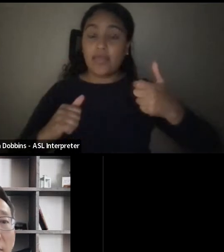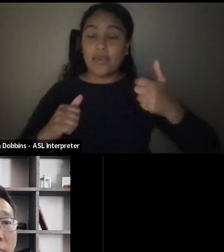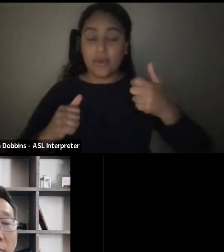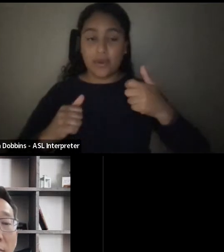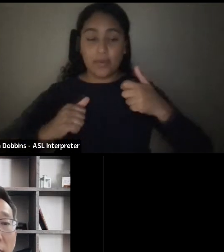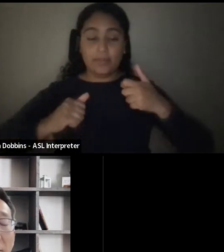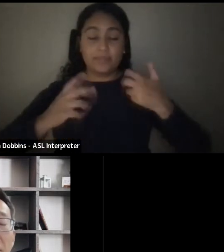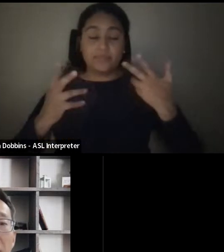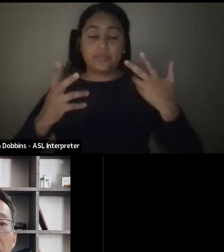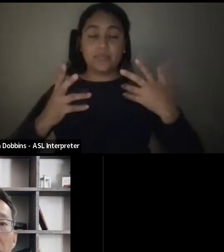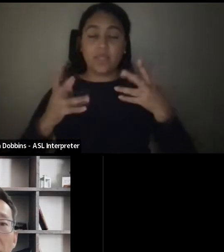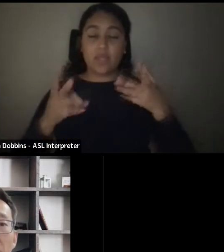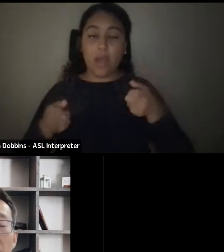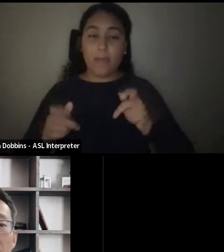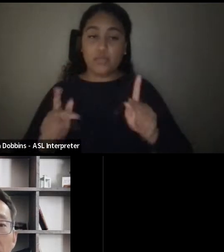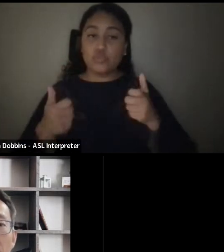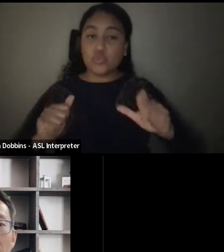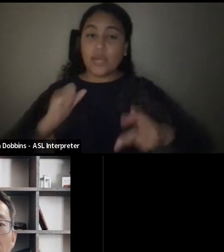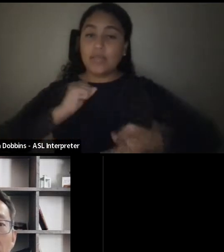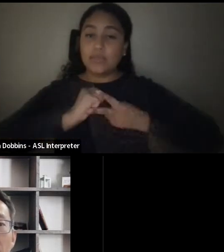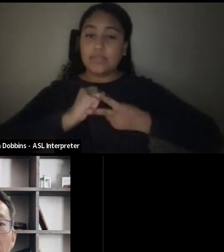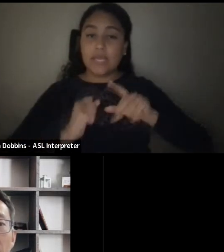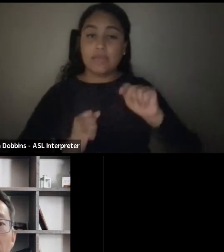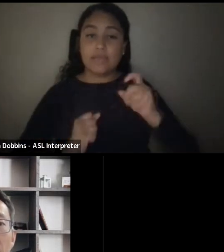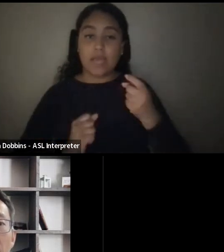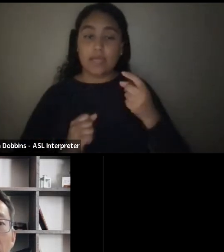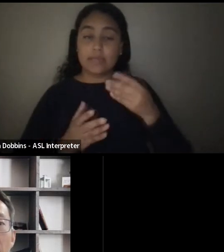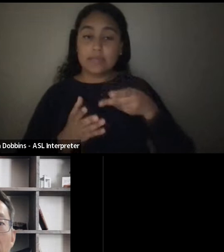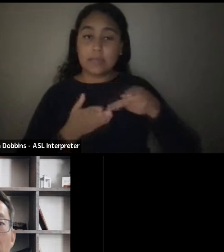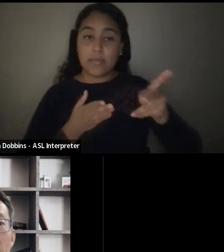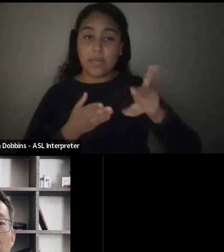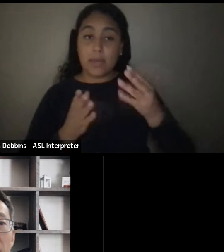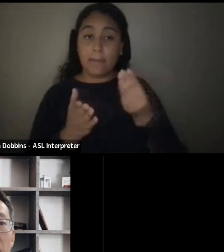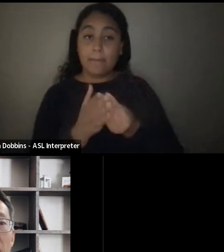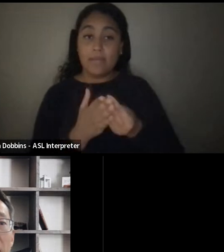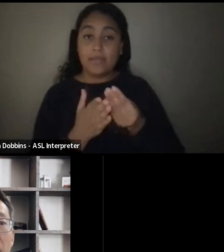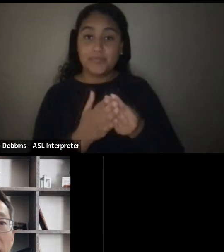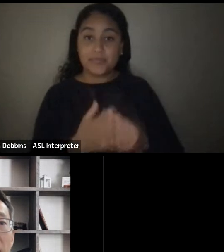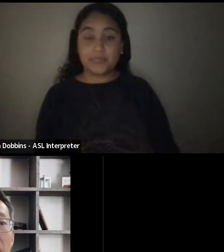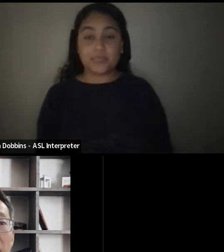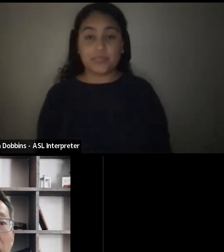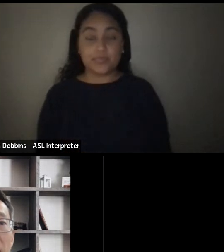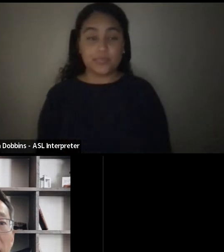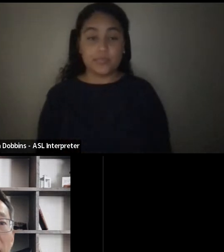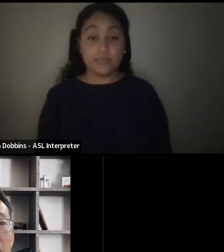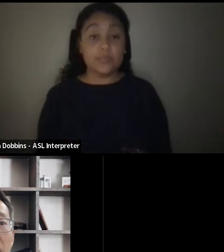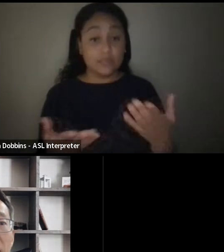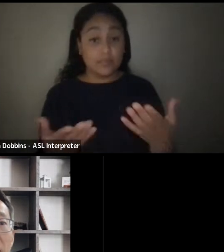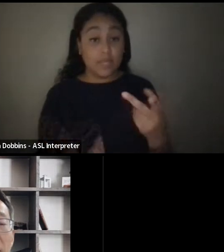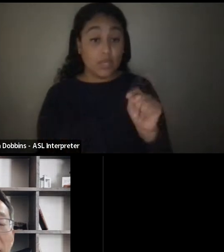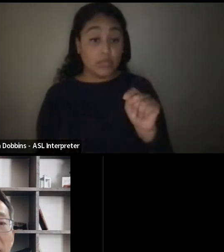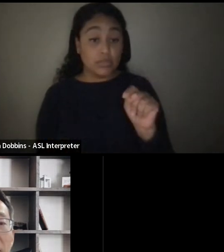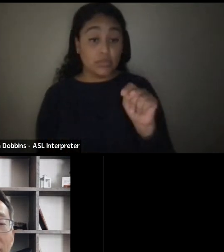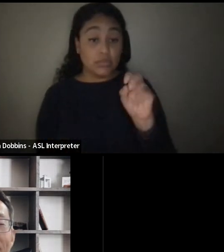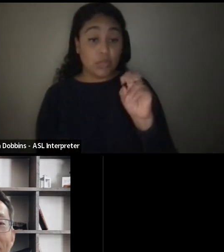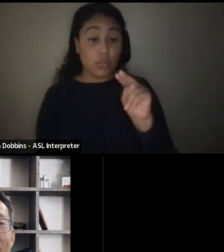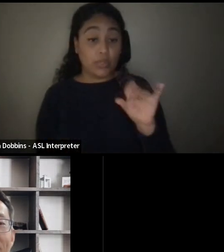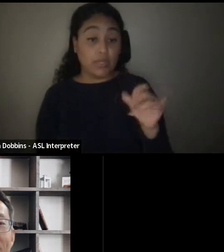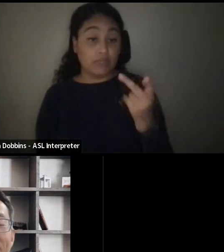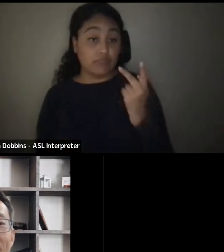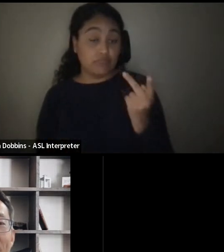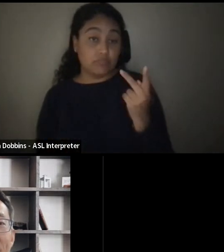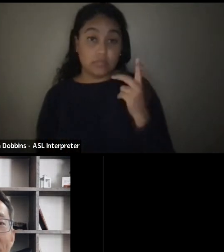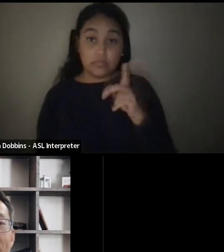rate environment, to try to save the taxpayers money. So with that, Tony and I are here to answer any